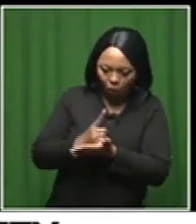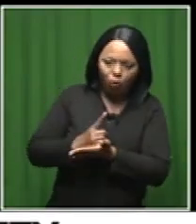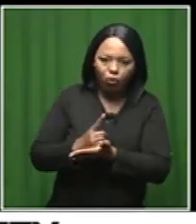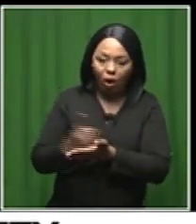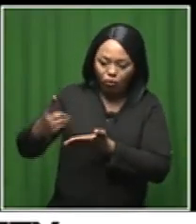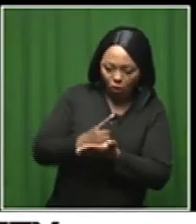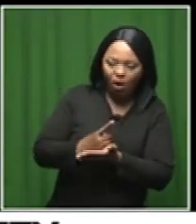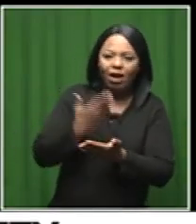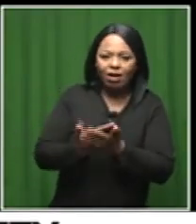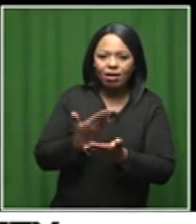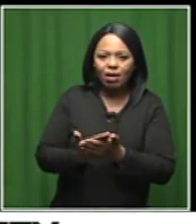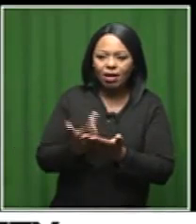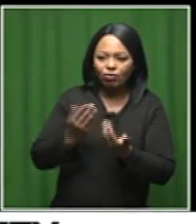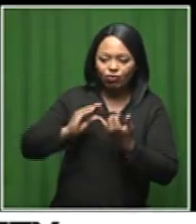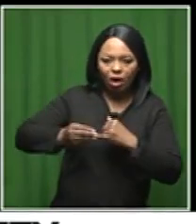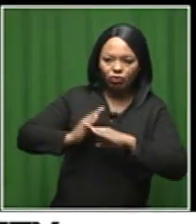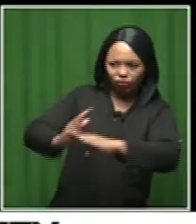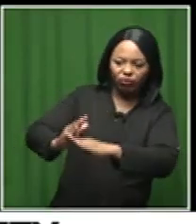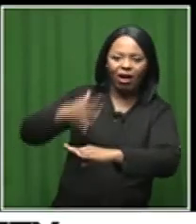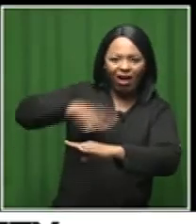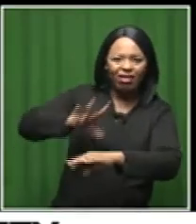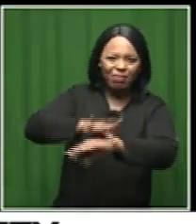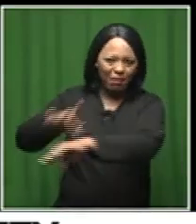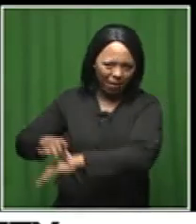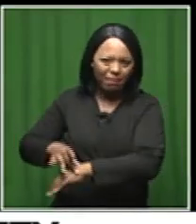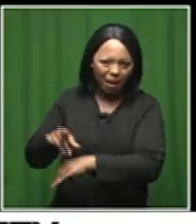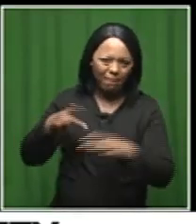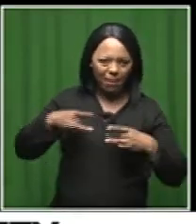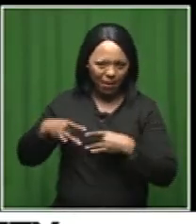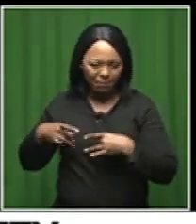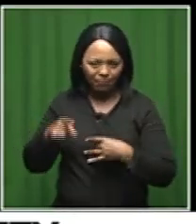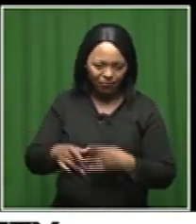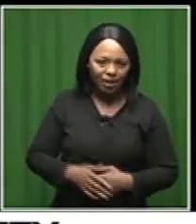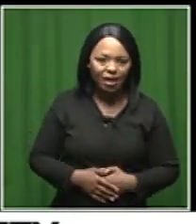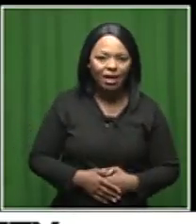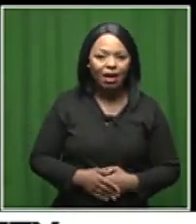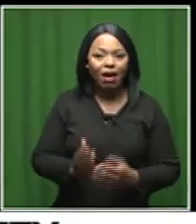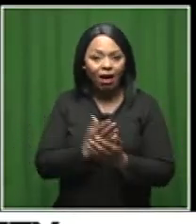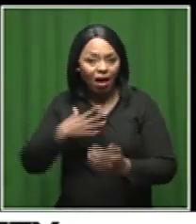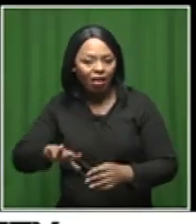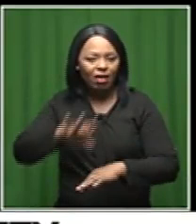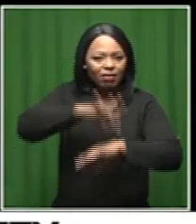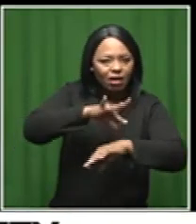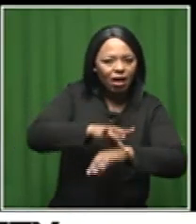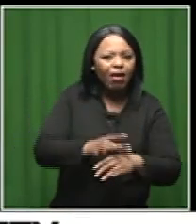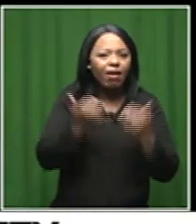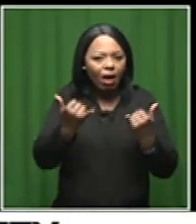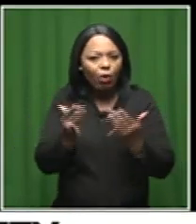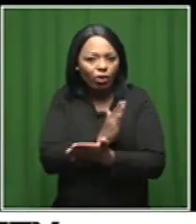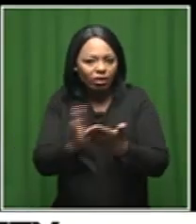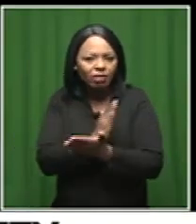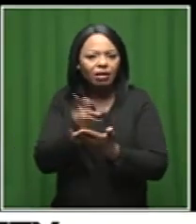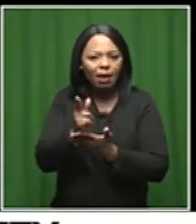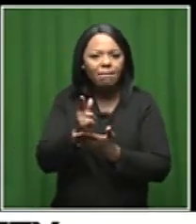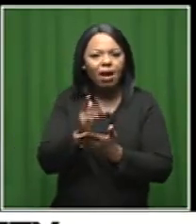puts again into a remission. So it all depends which disease we're talking about, the risk factors of